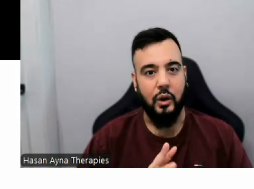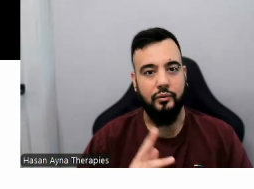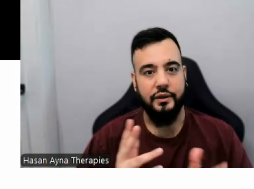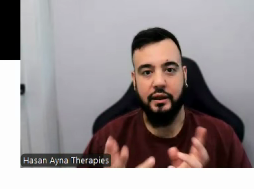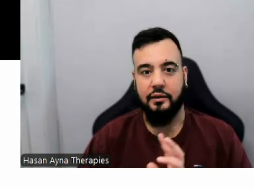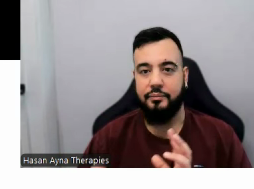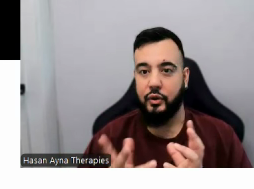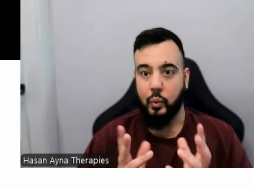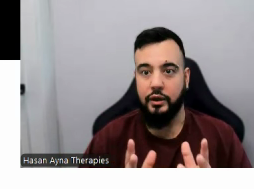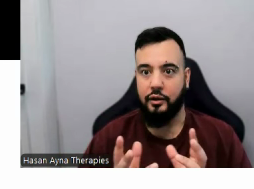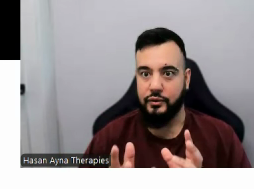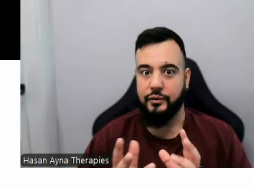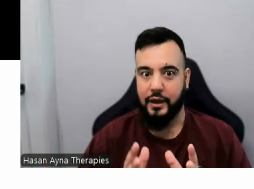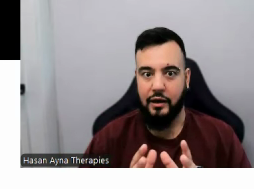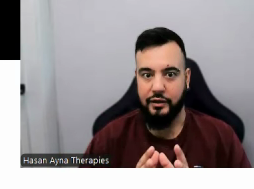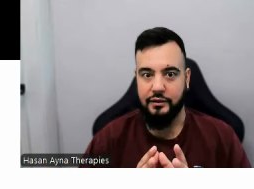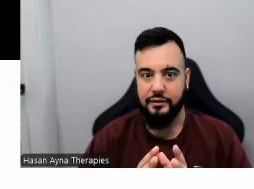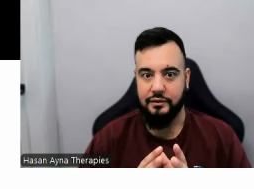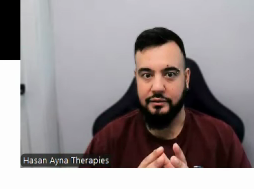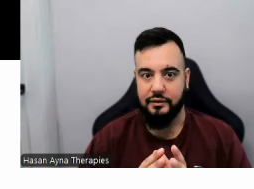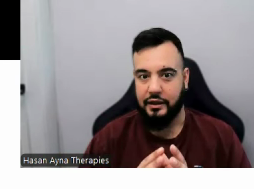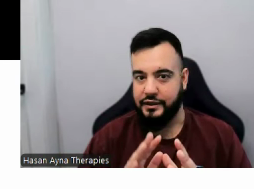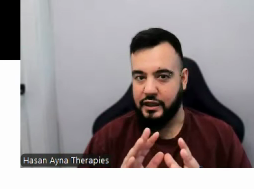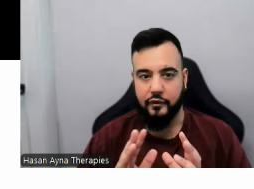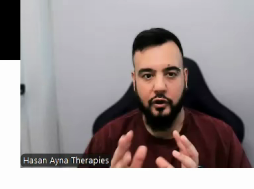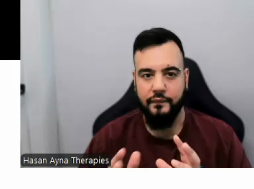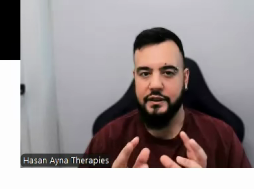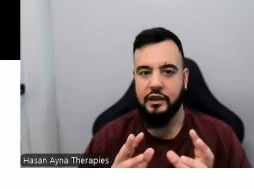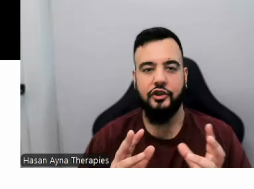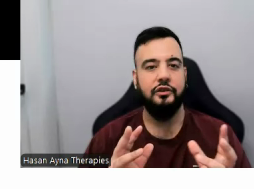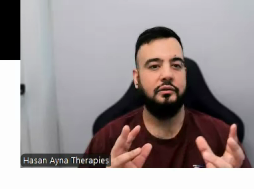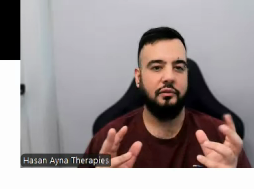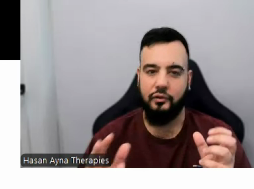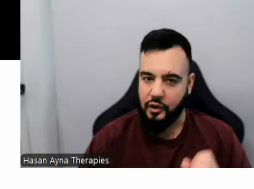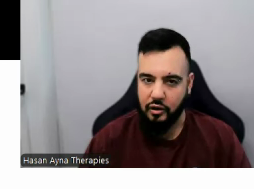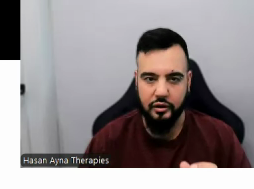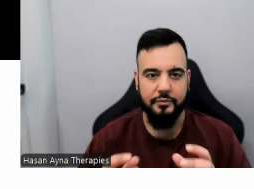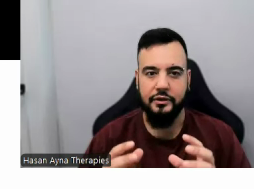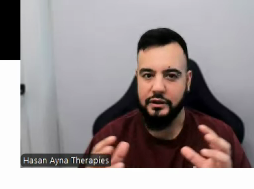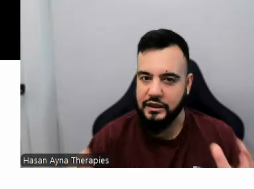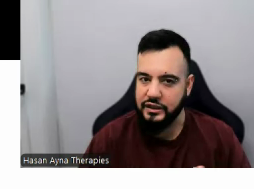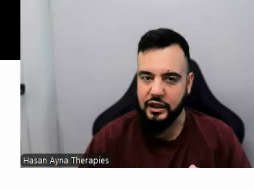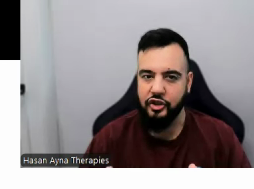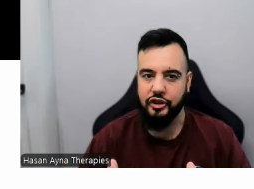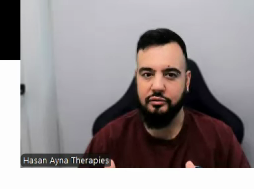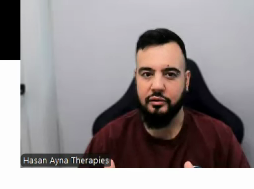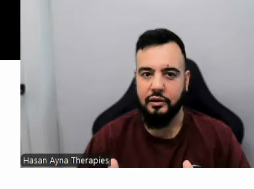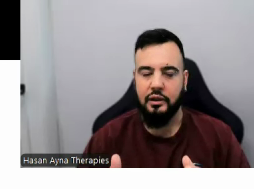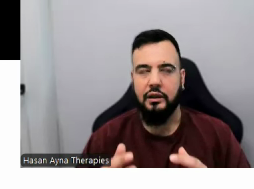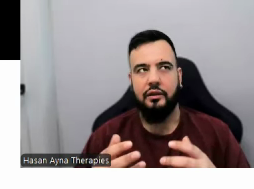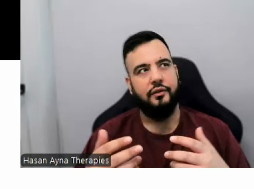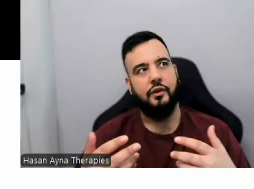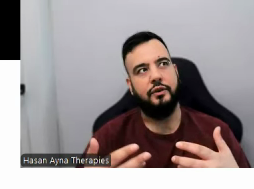and you alternate between those two characters. So either a conversation or an argument, a